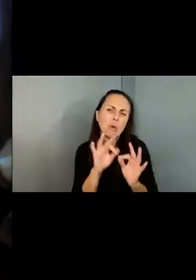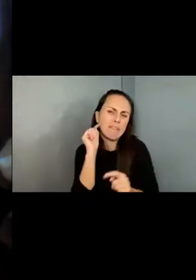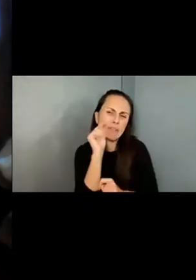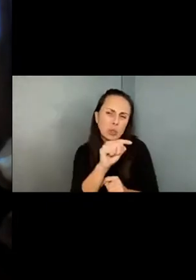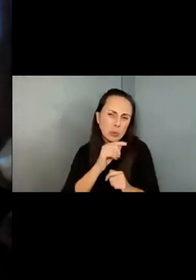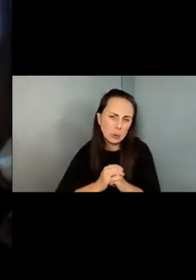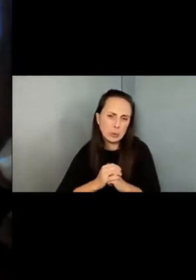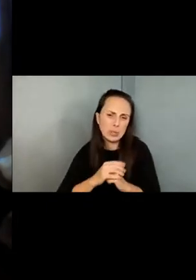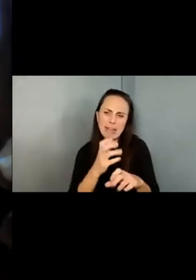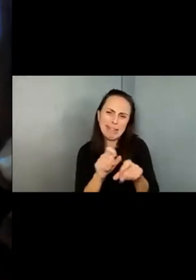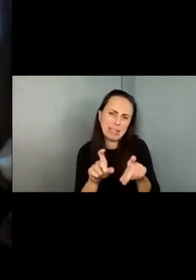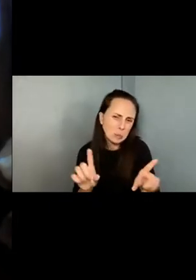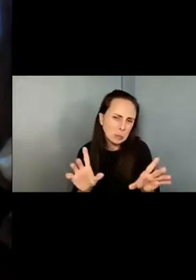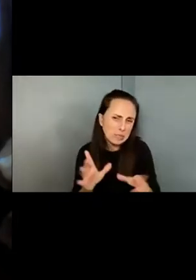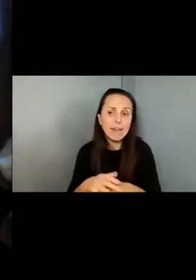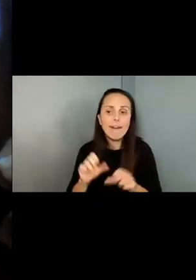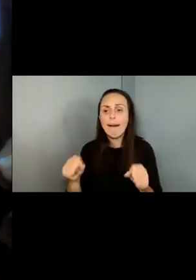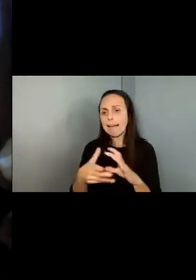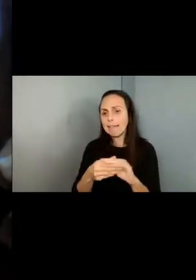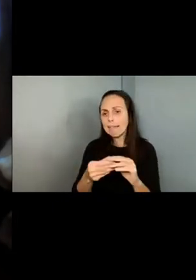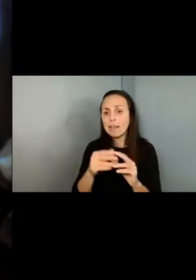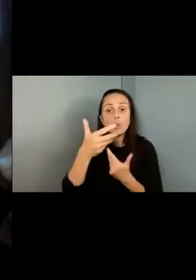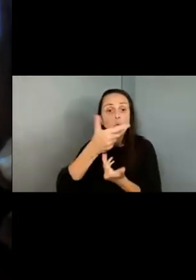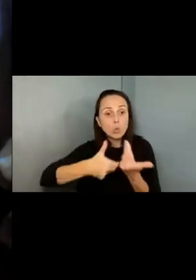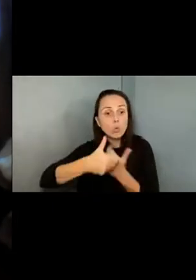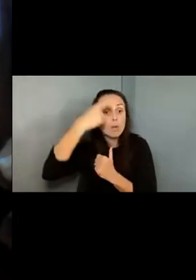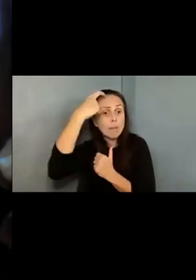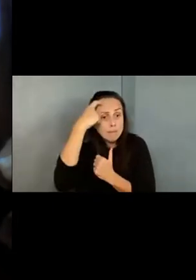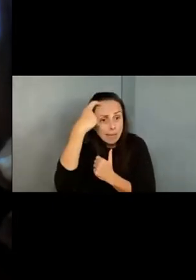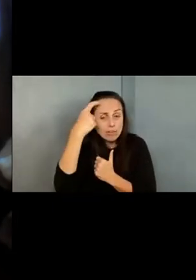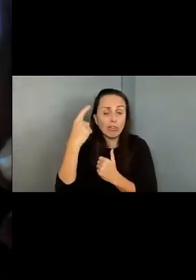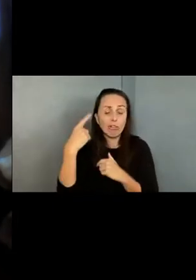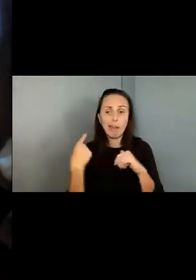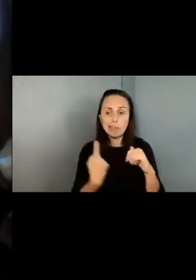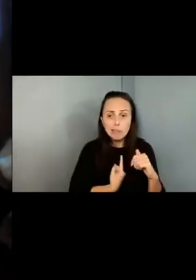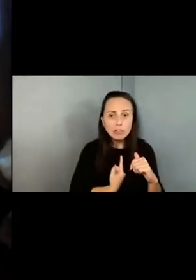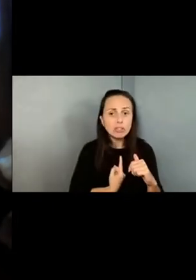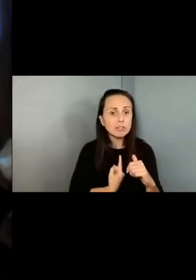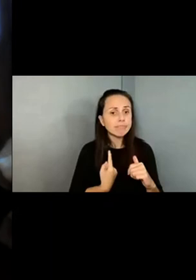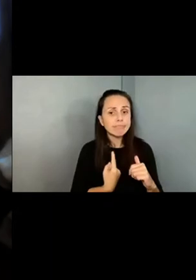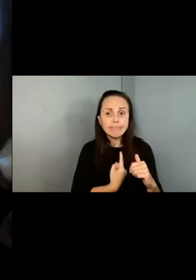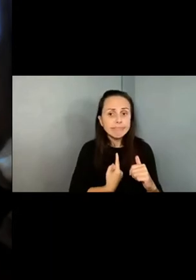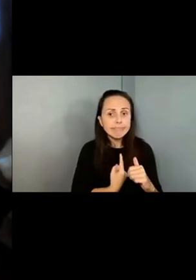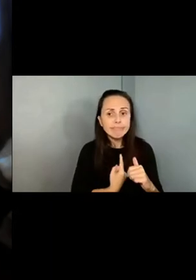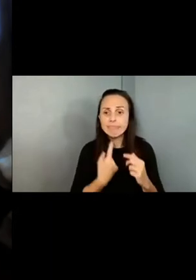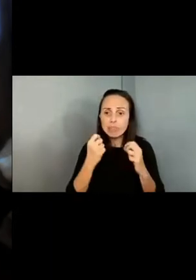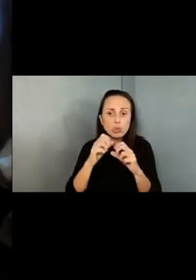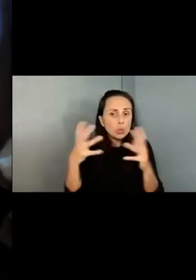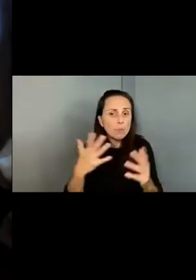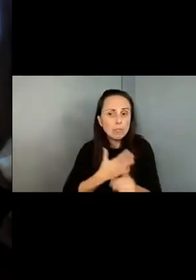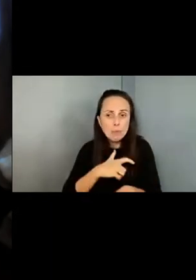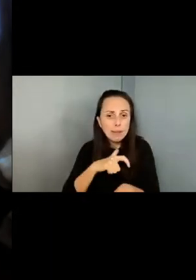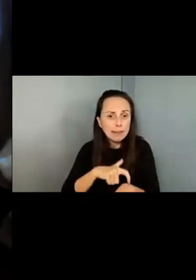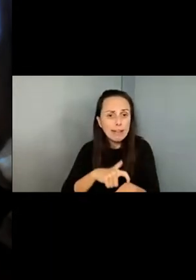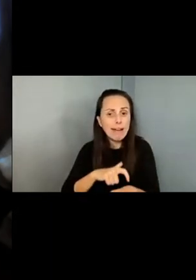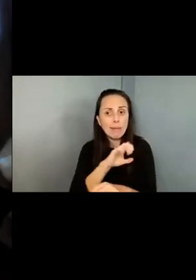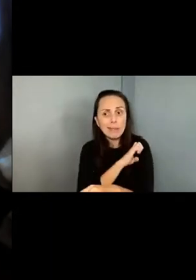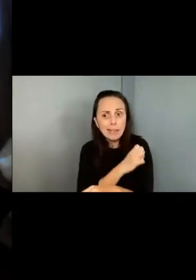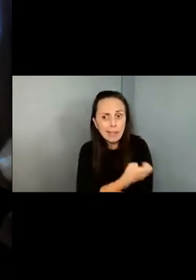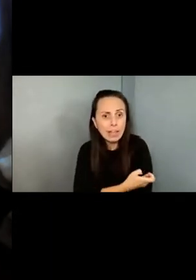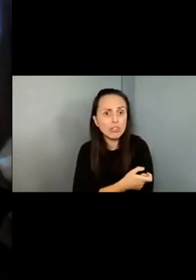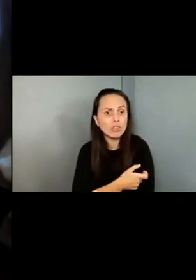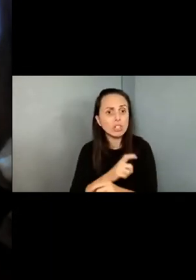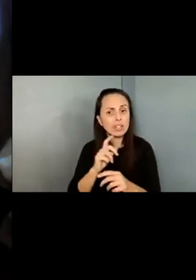my degree. I could talk about the social and intellectual isolation of spending so much of my time and energy